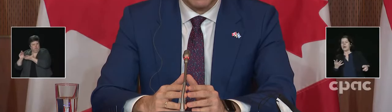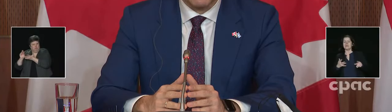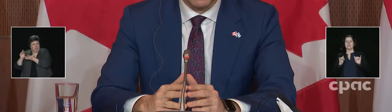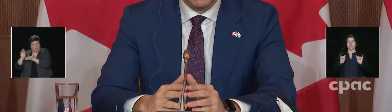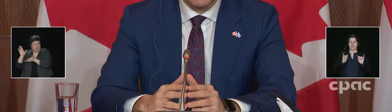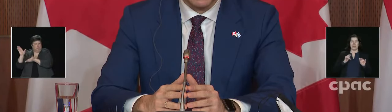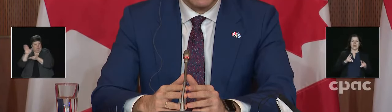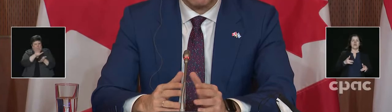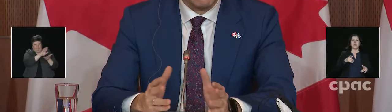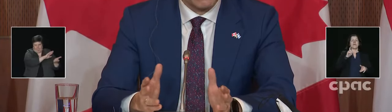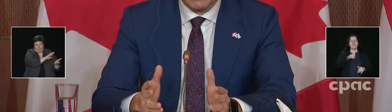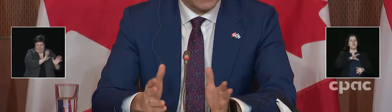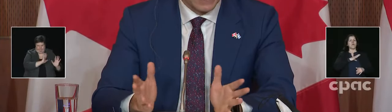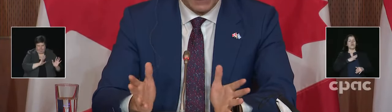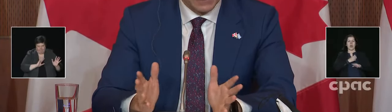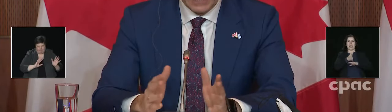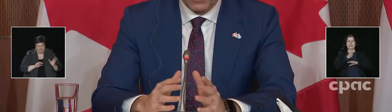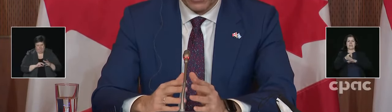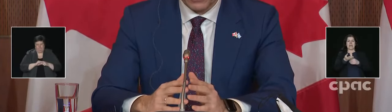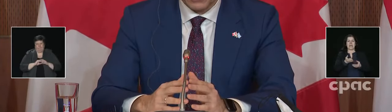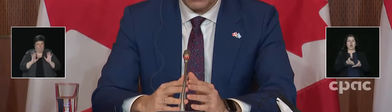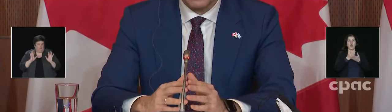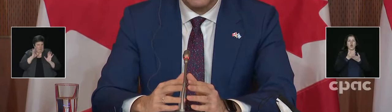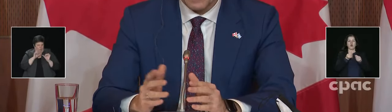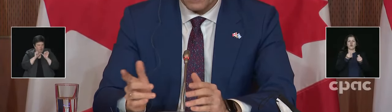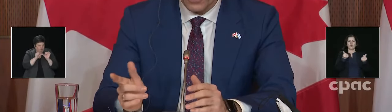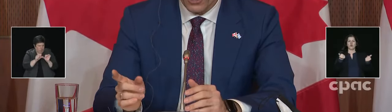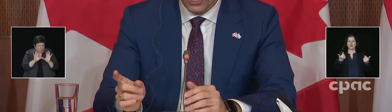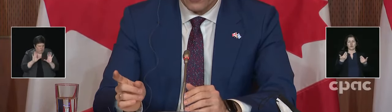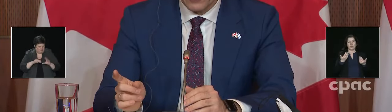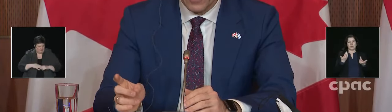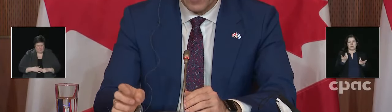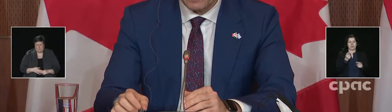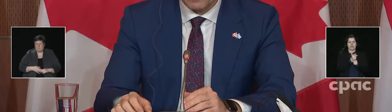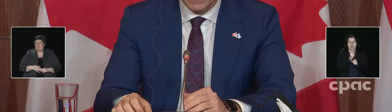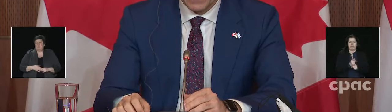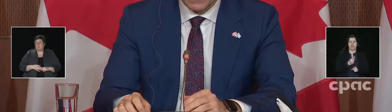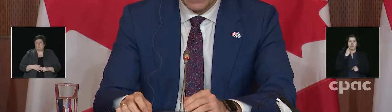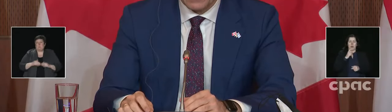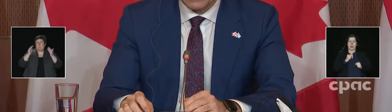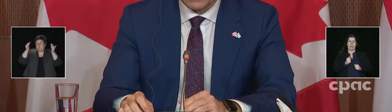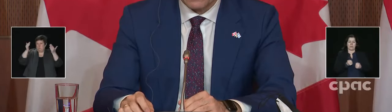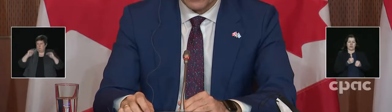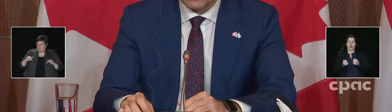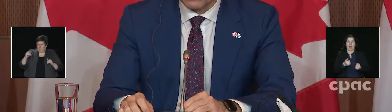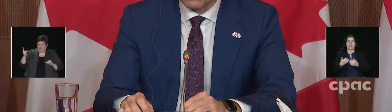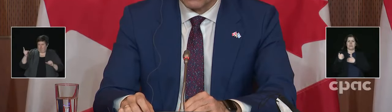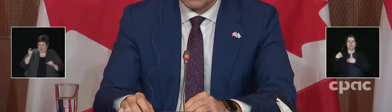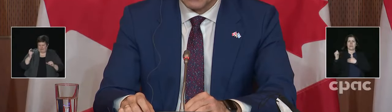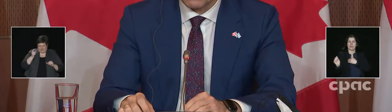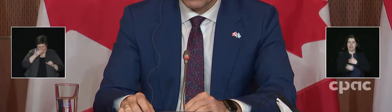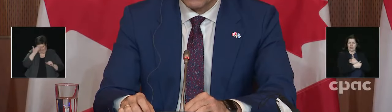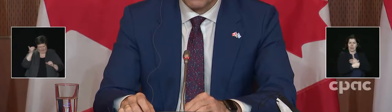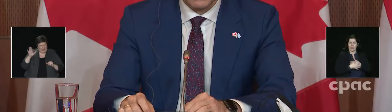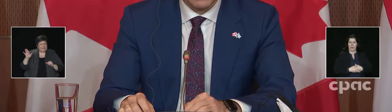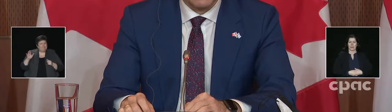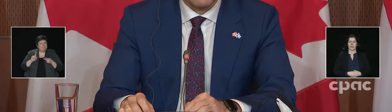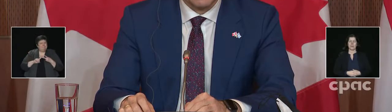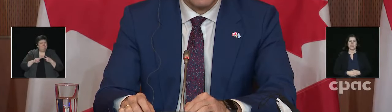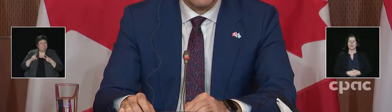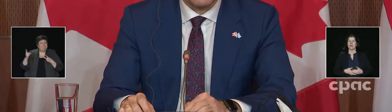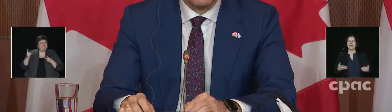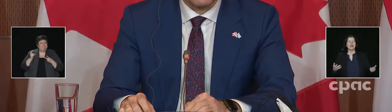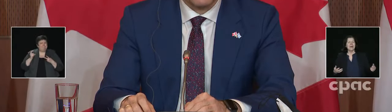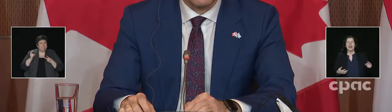those responsibilities, and that will continue. On, I forget what your second question was. Oh, it's